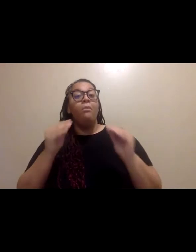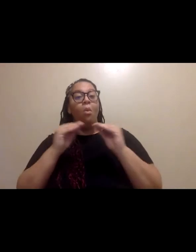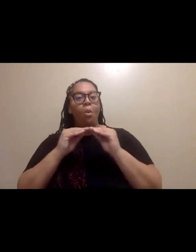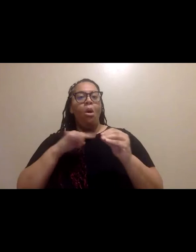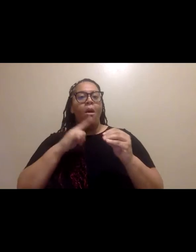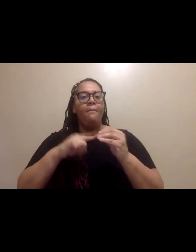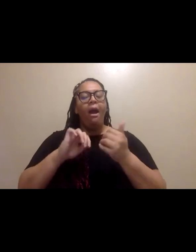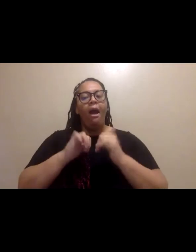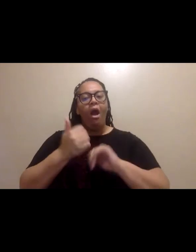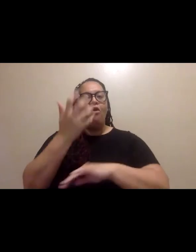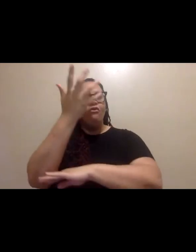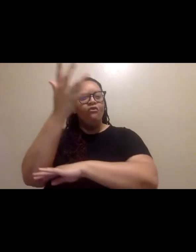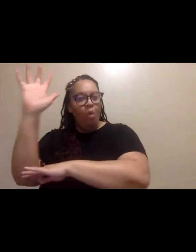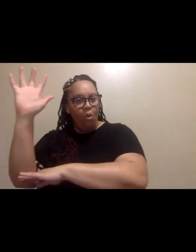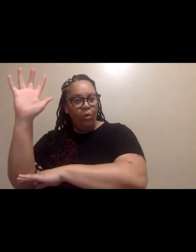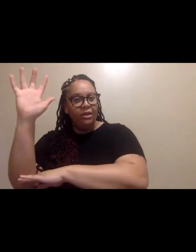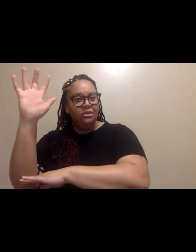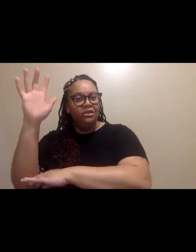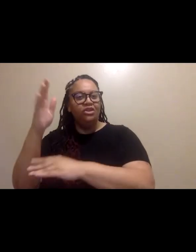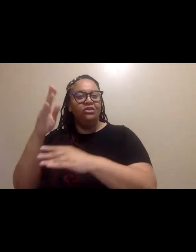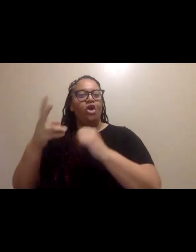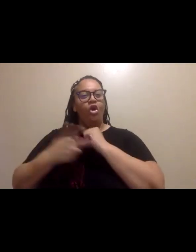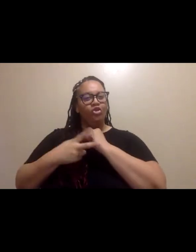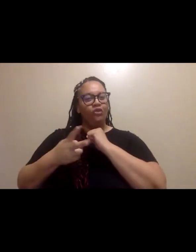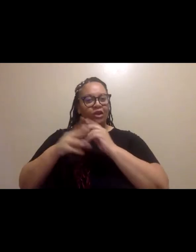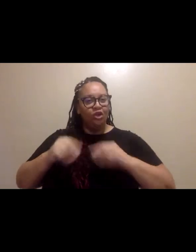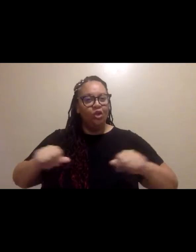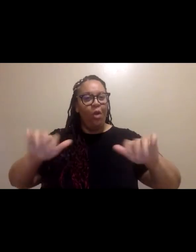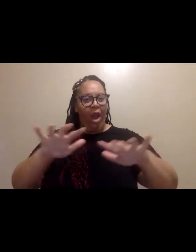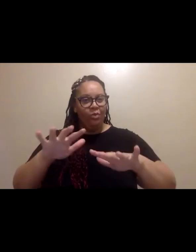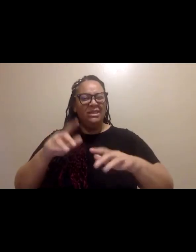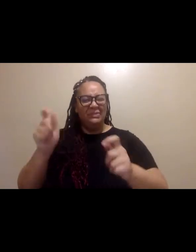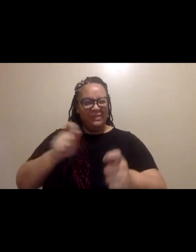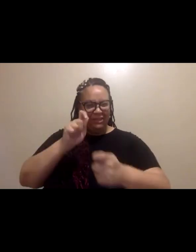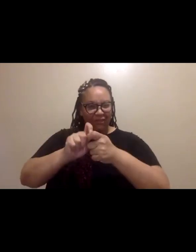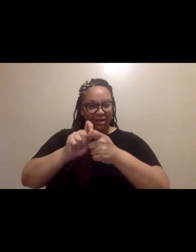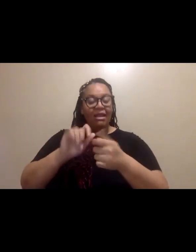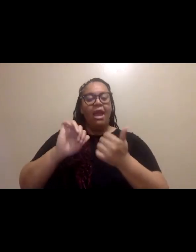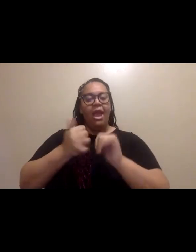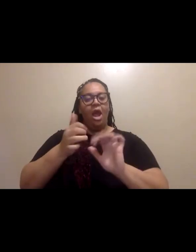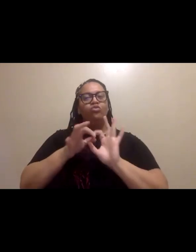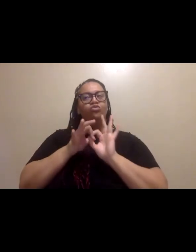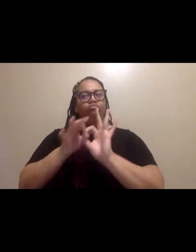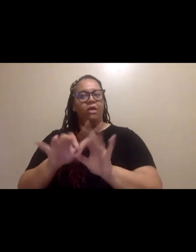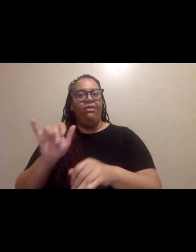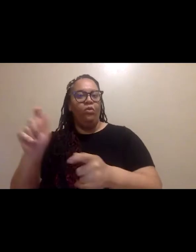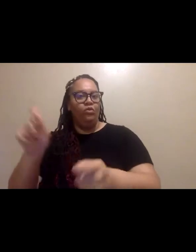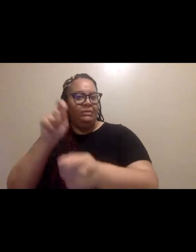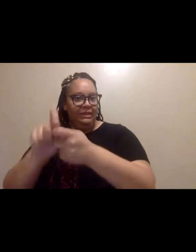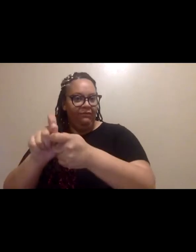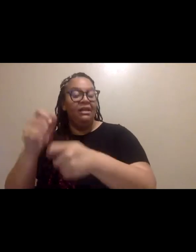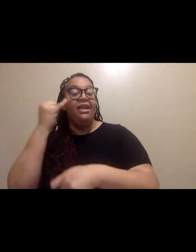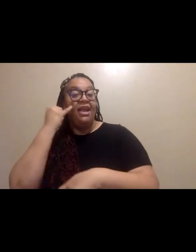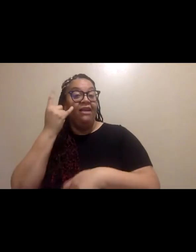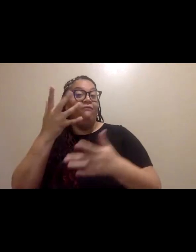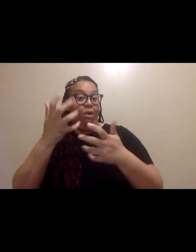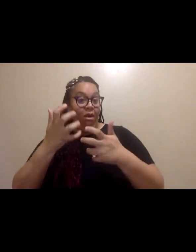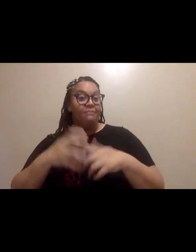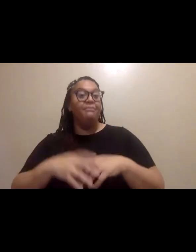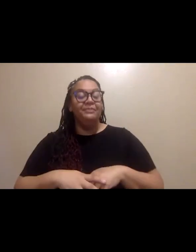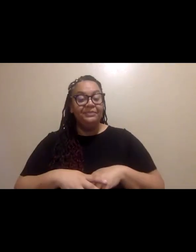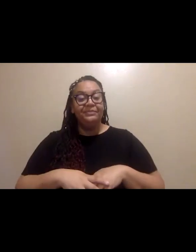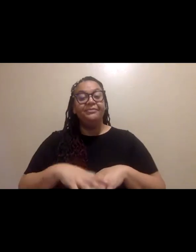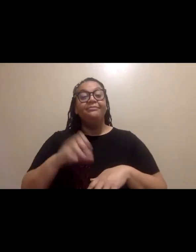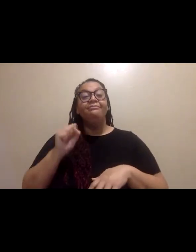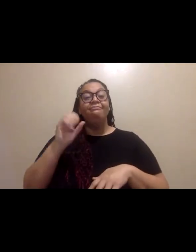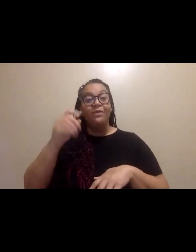Conservation Burial Ground specifically and ways to connect with us if that's of interest to you. So I'm going to